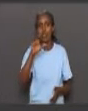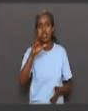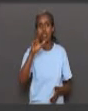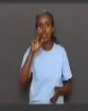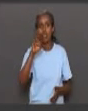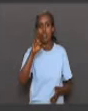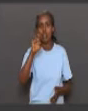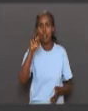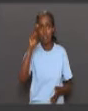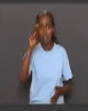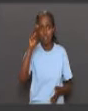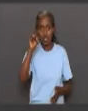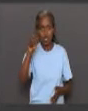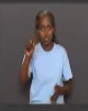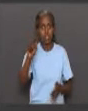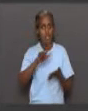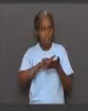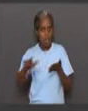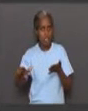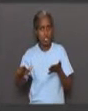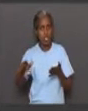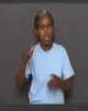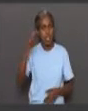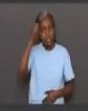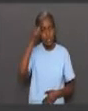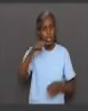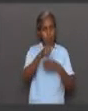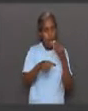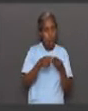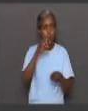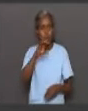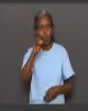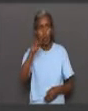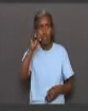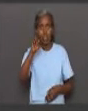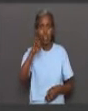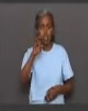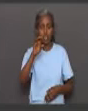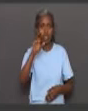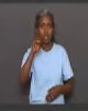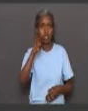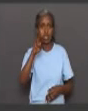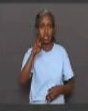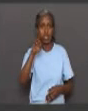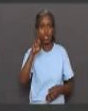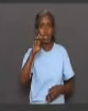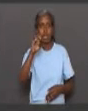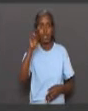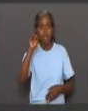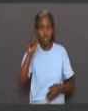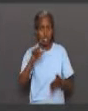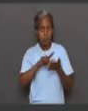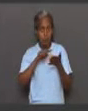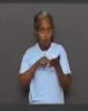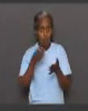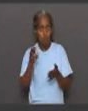lines. A theorem about concurrent points or collinear lines is